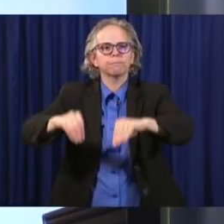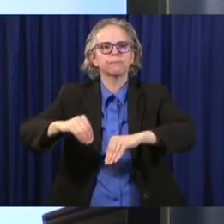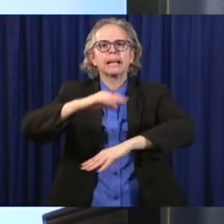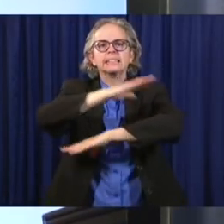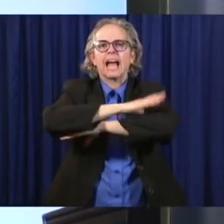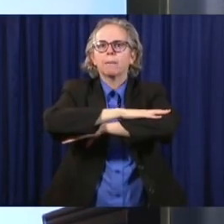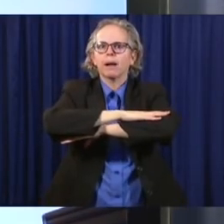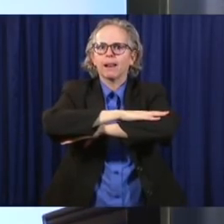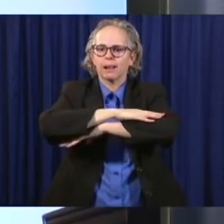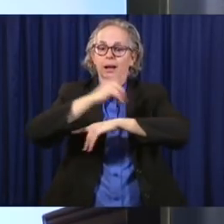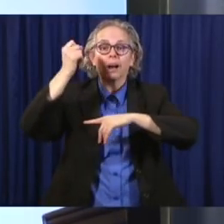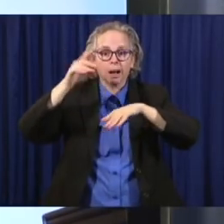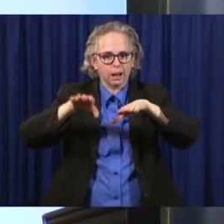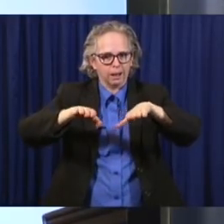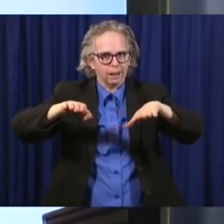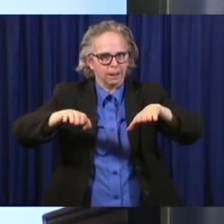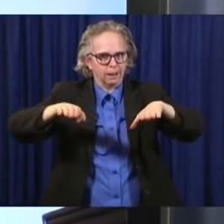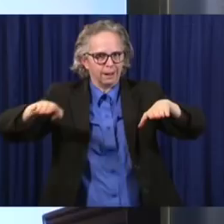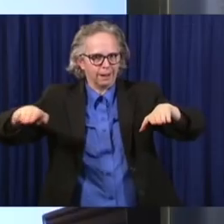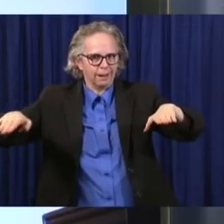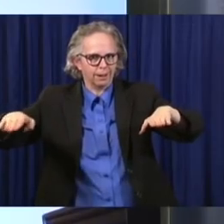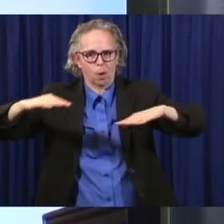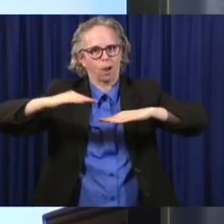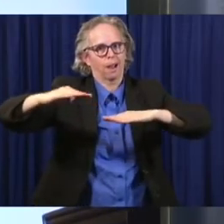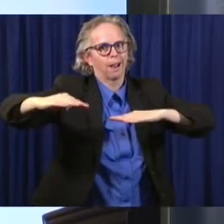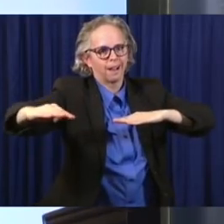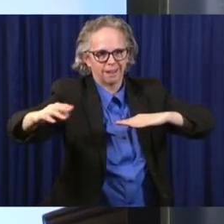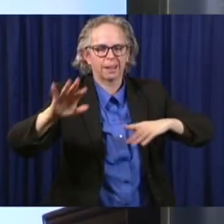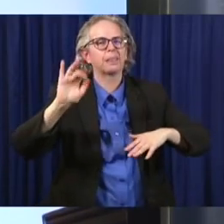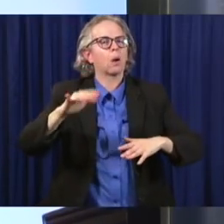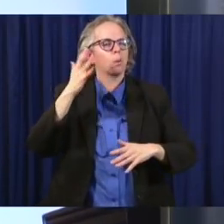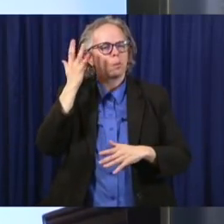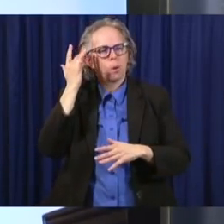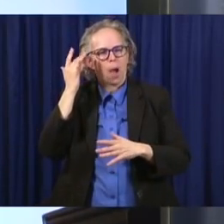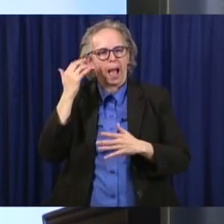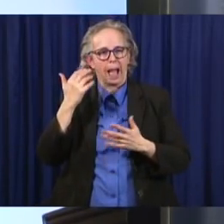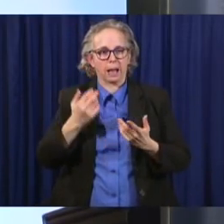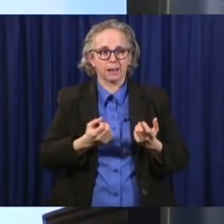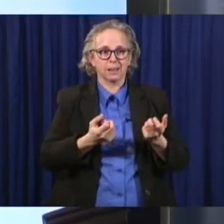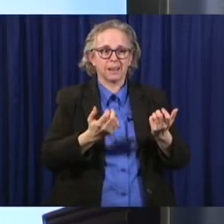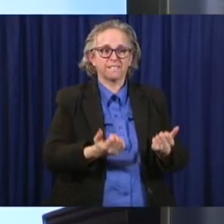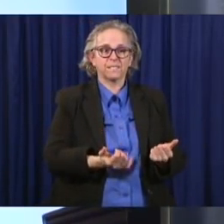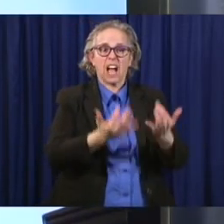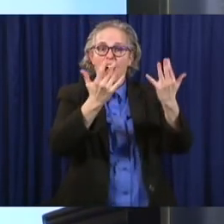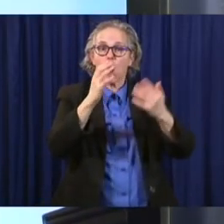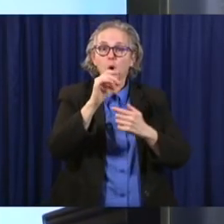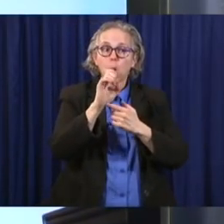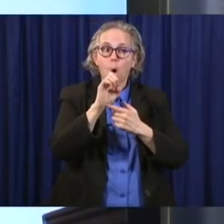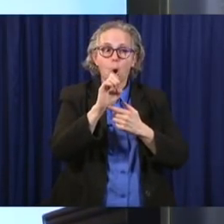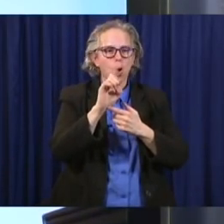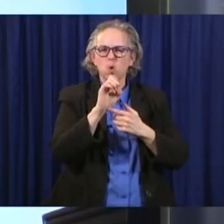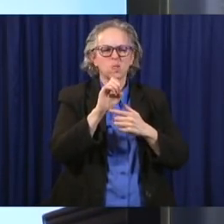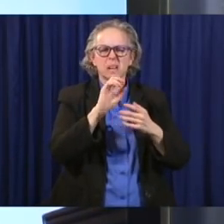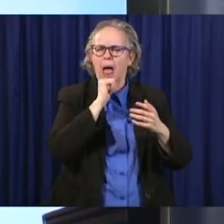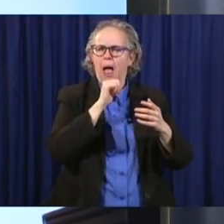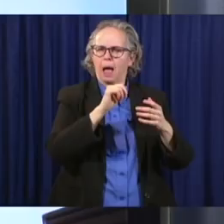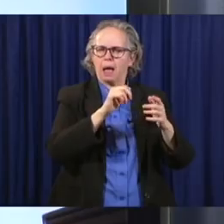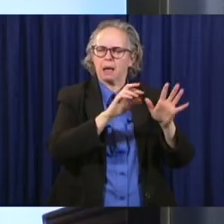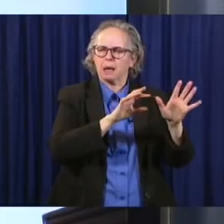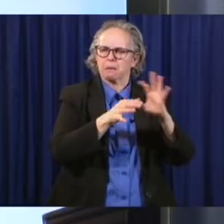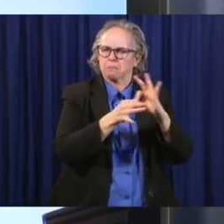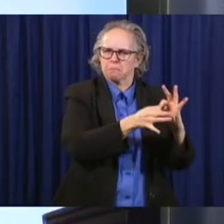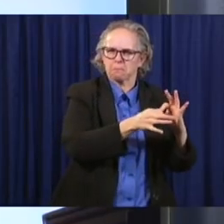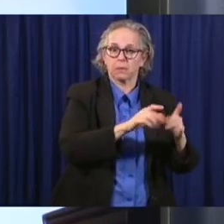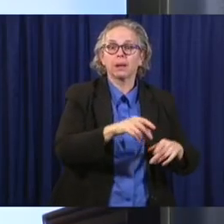that's why we didn't want to put a 50% of fire code compliance in place, because you might be able to keep all of your tables because of some of